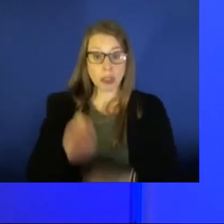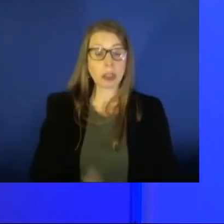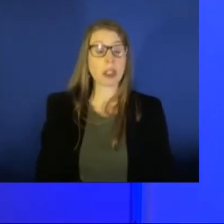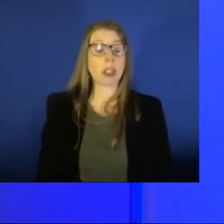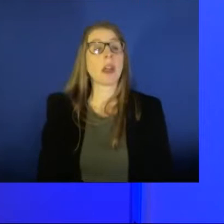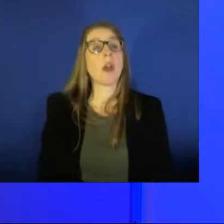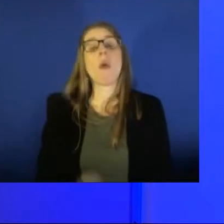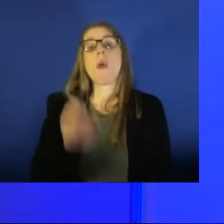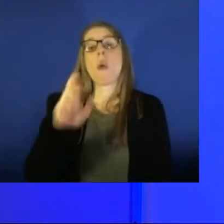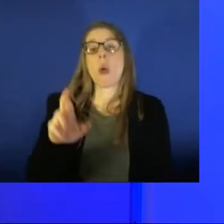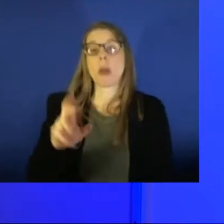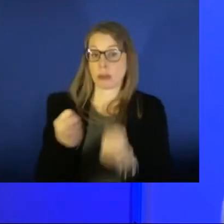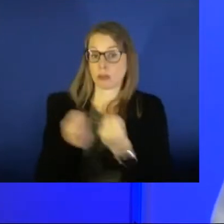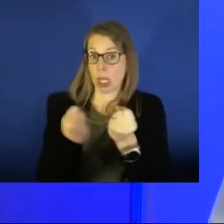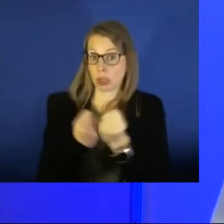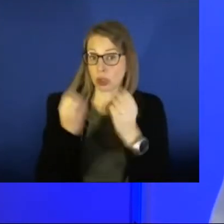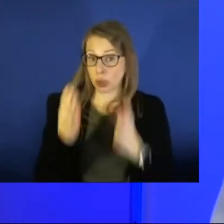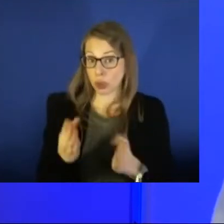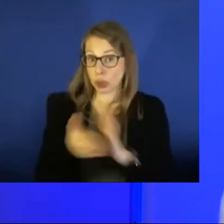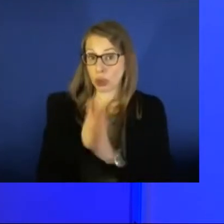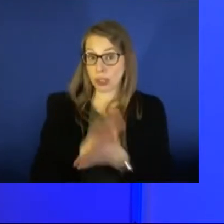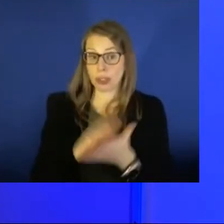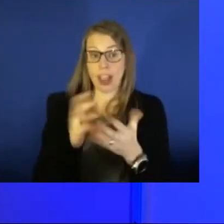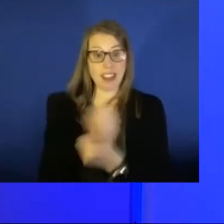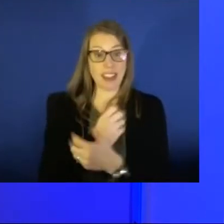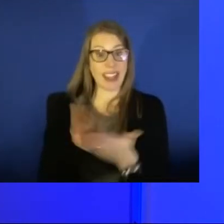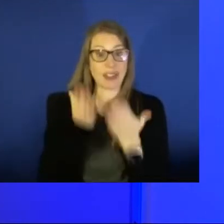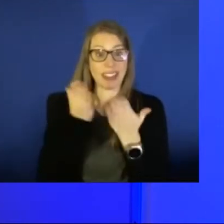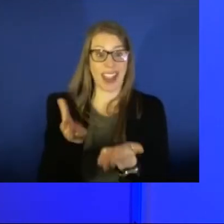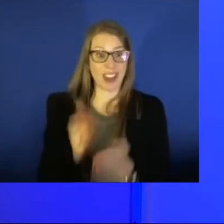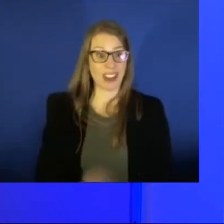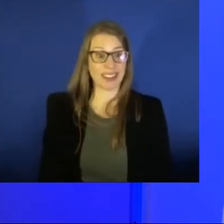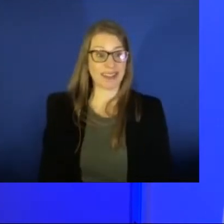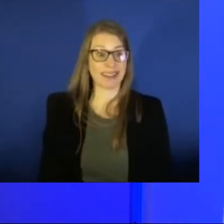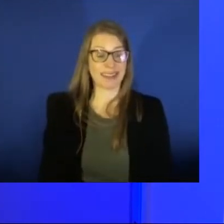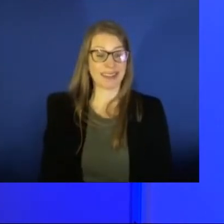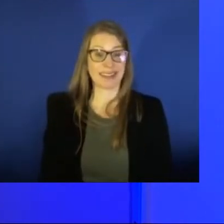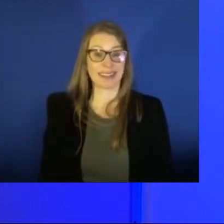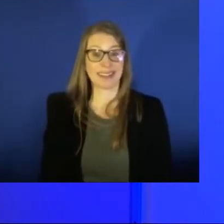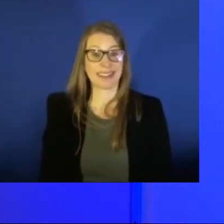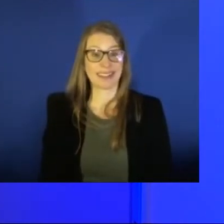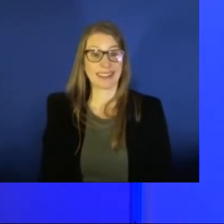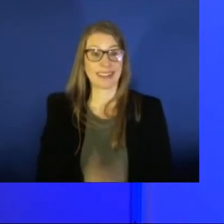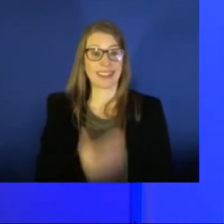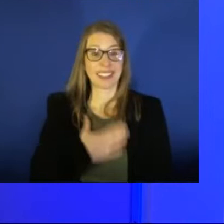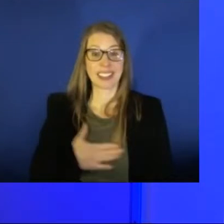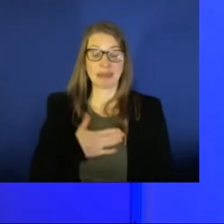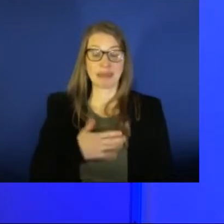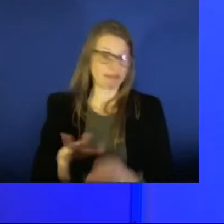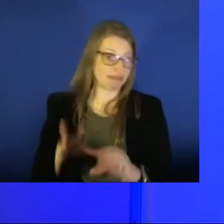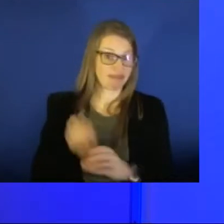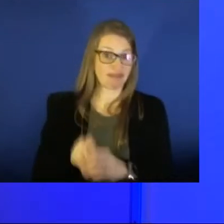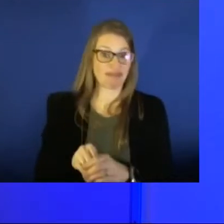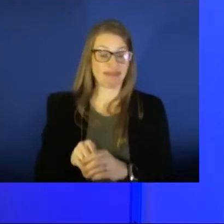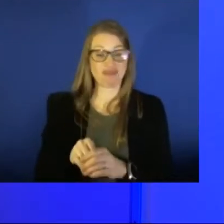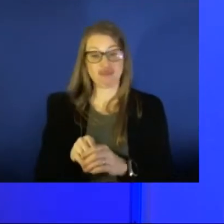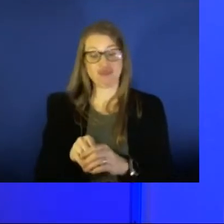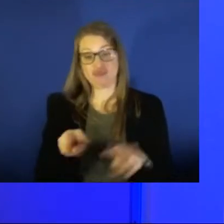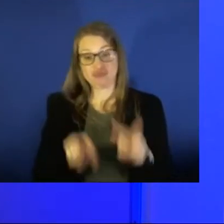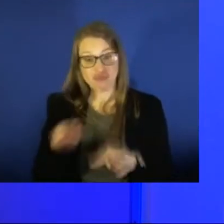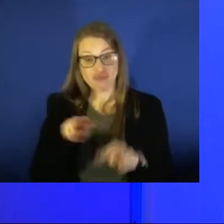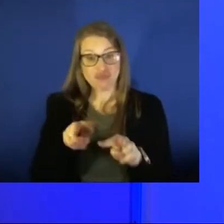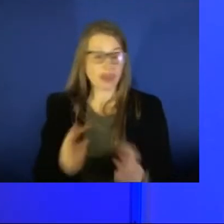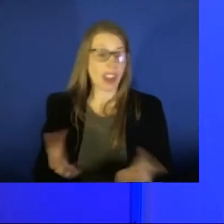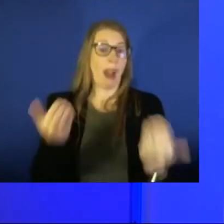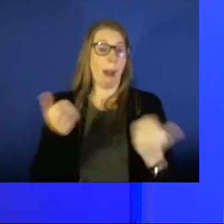a sponsor, it's all right there. And so please get in there and look at it and come on out.